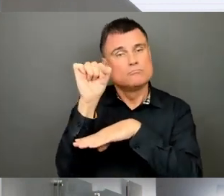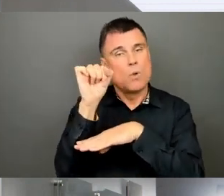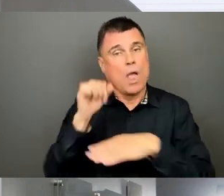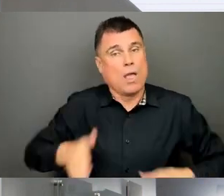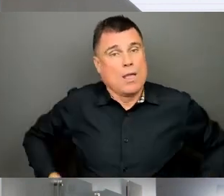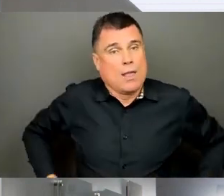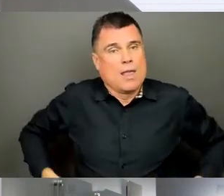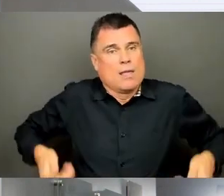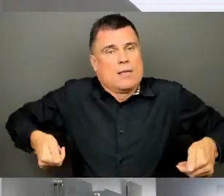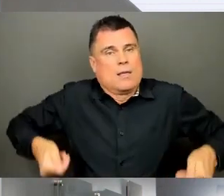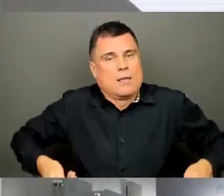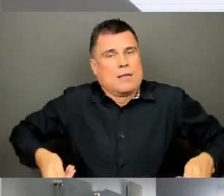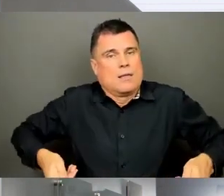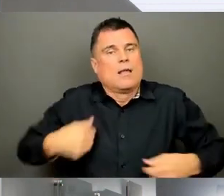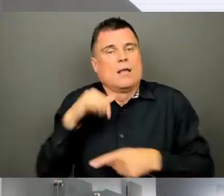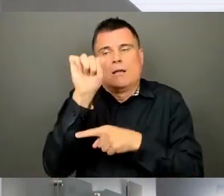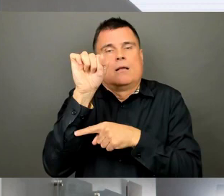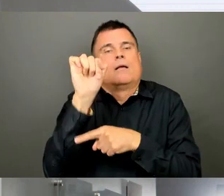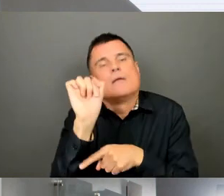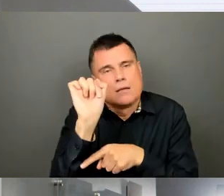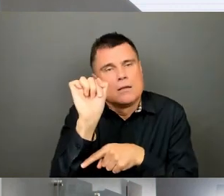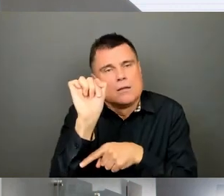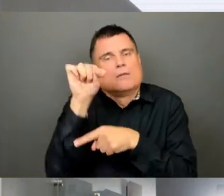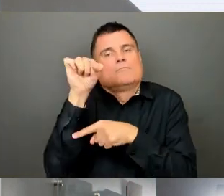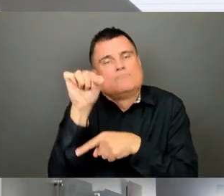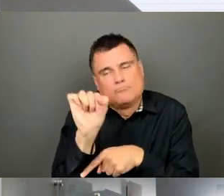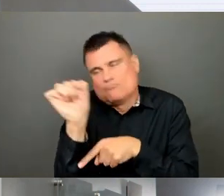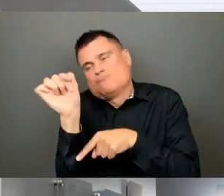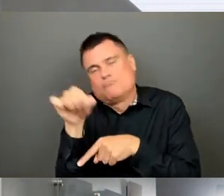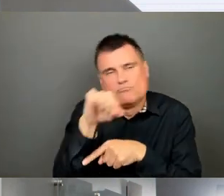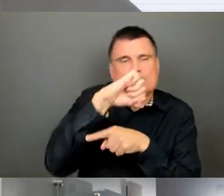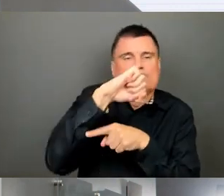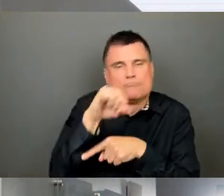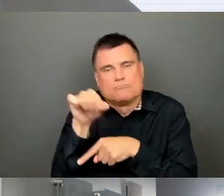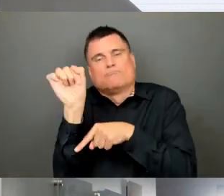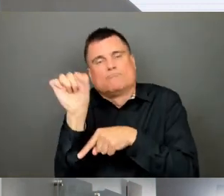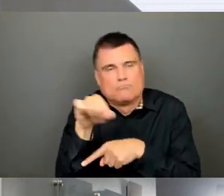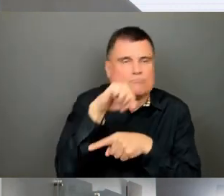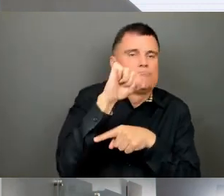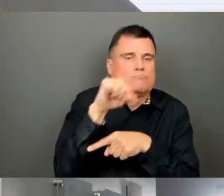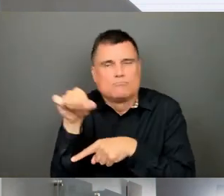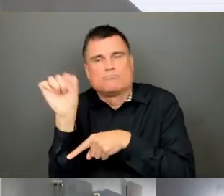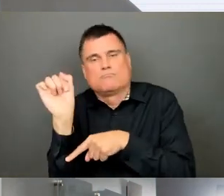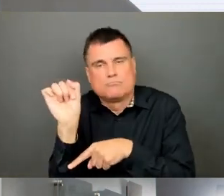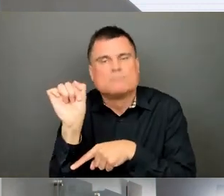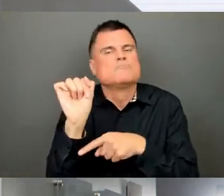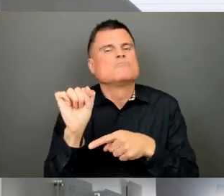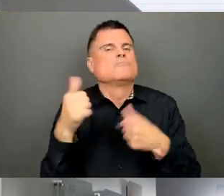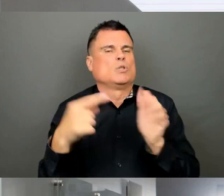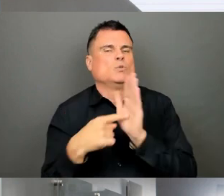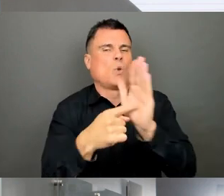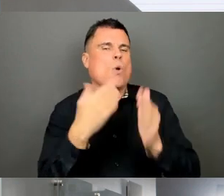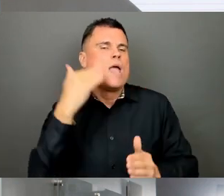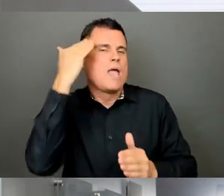that weight and that push from your tail through your spine, or maybe your forward groove is like the same thing, but you're trying to push